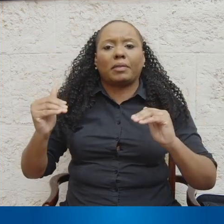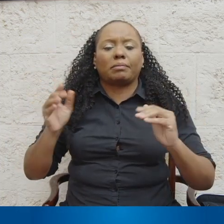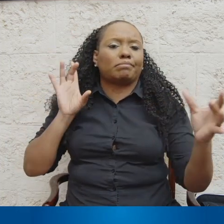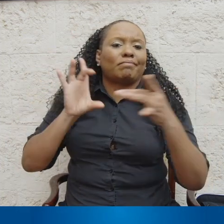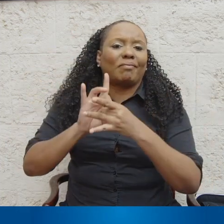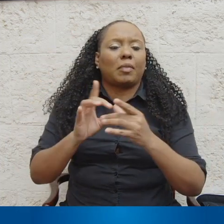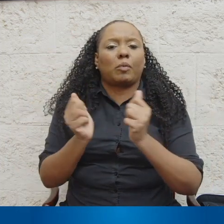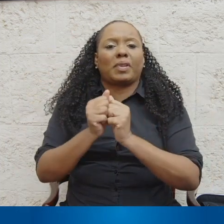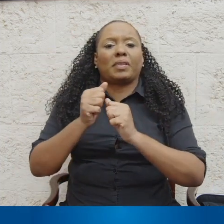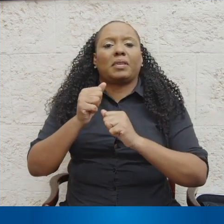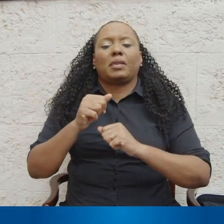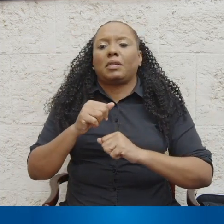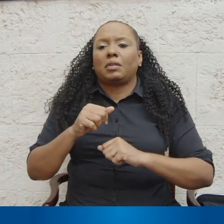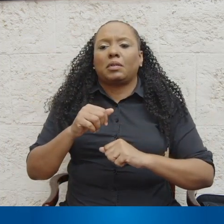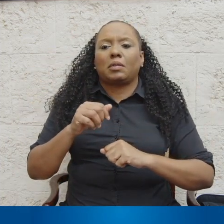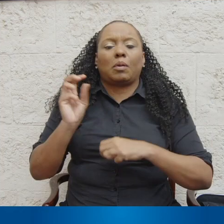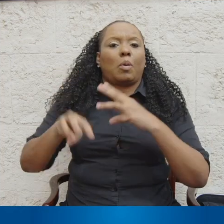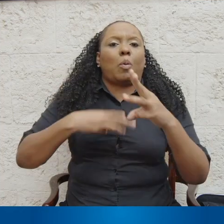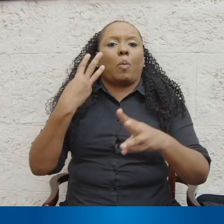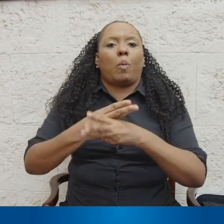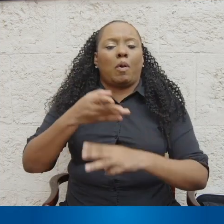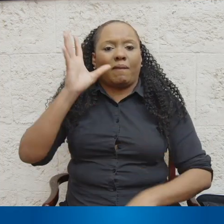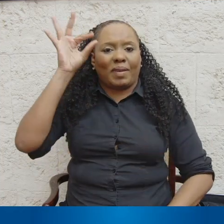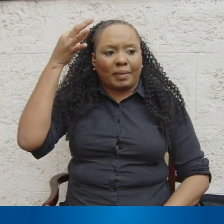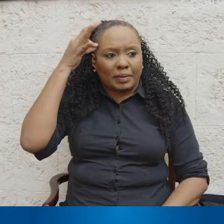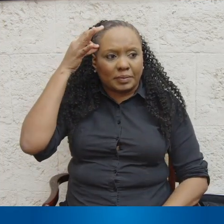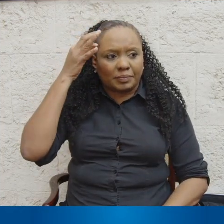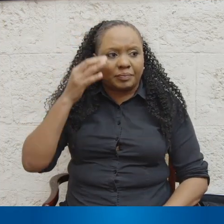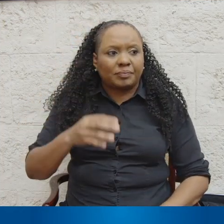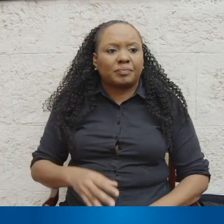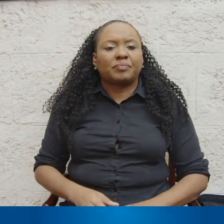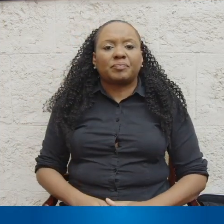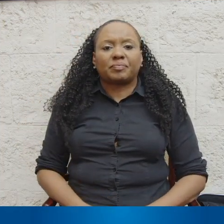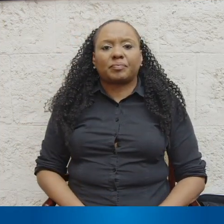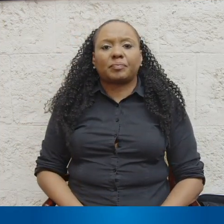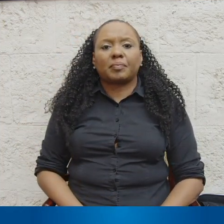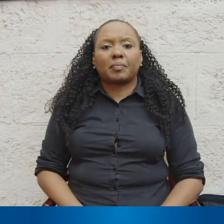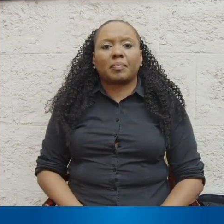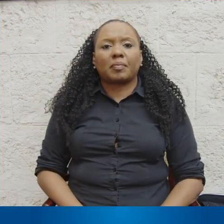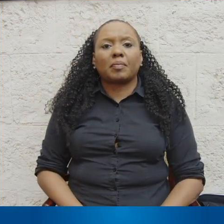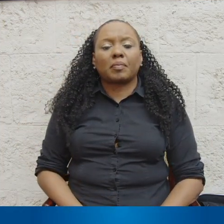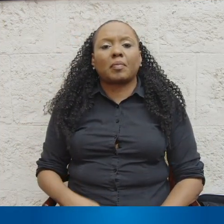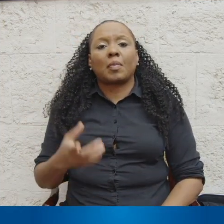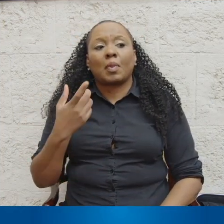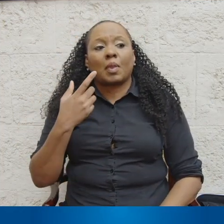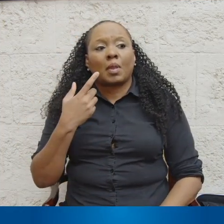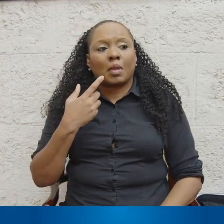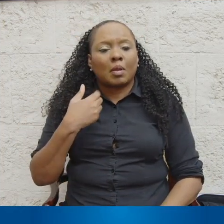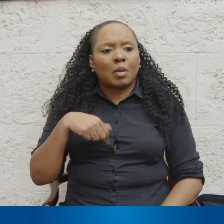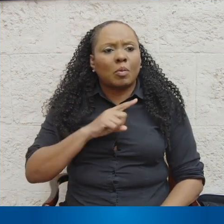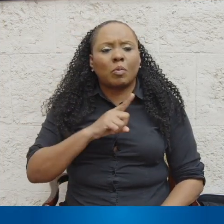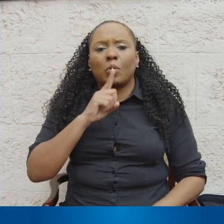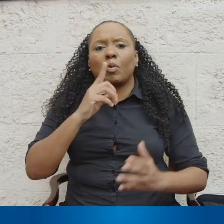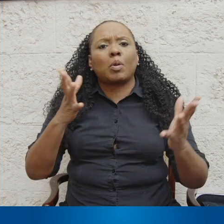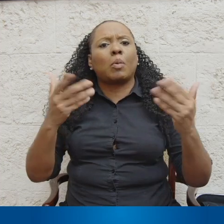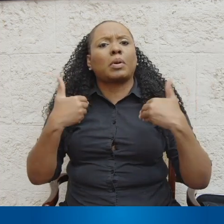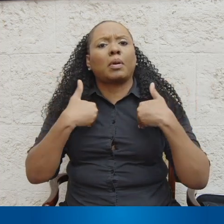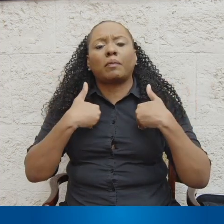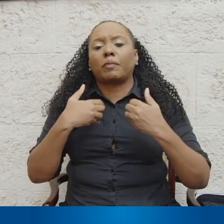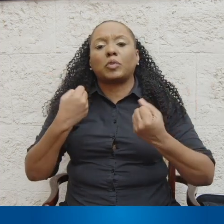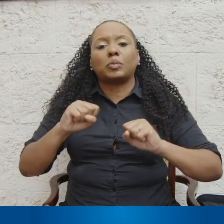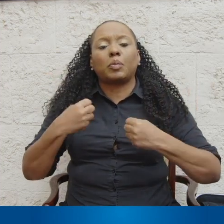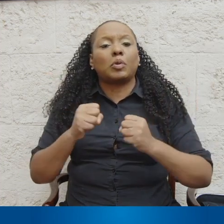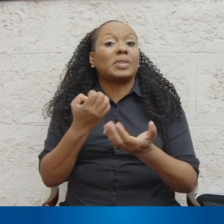is the role of government in the national sports policy? To develop the development of a sporting economy, the development